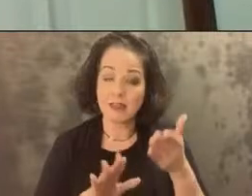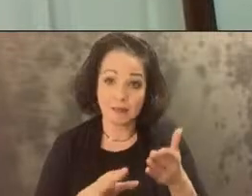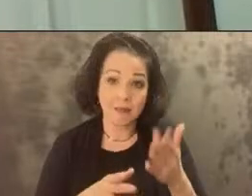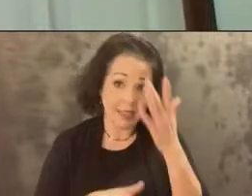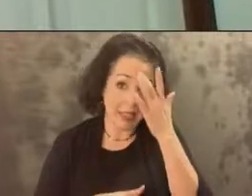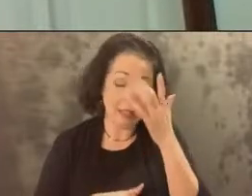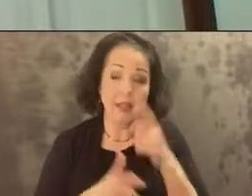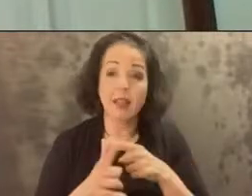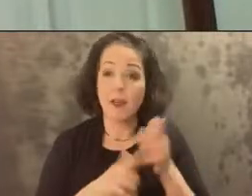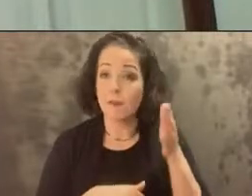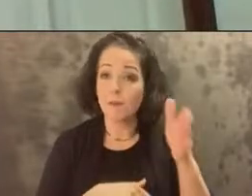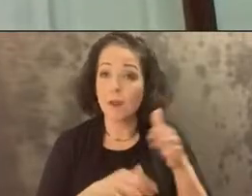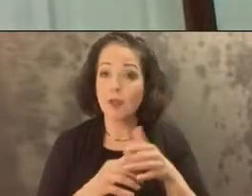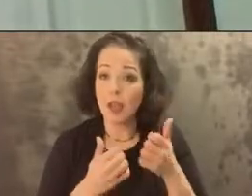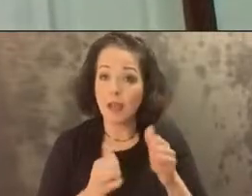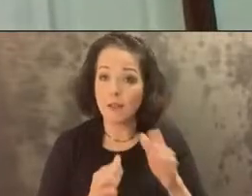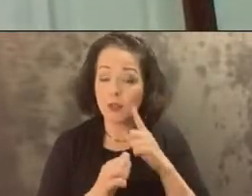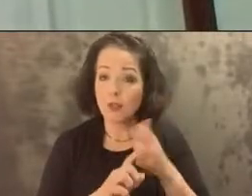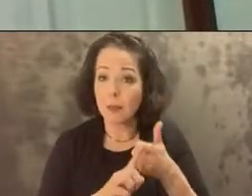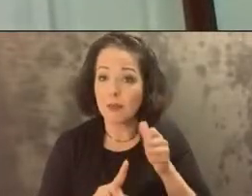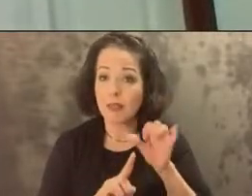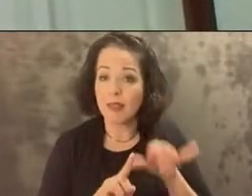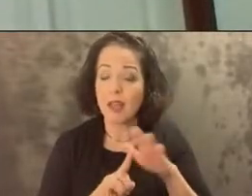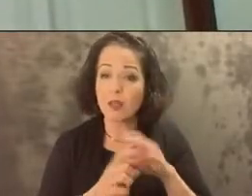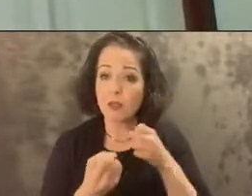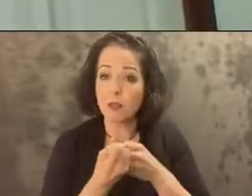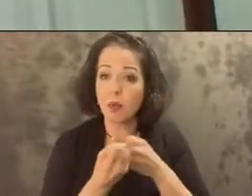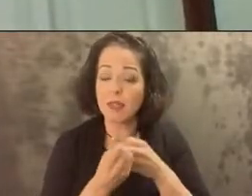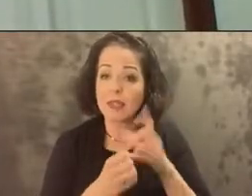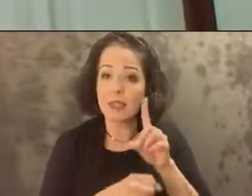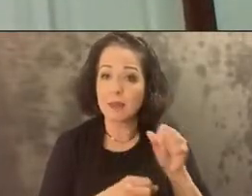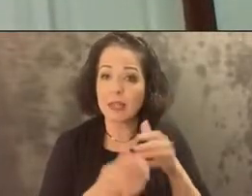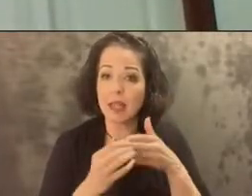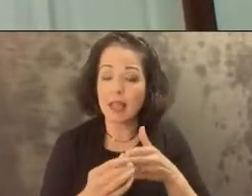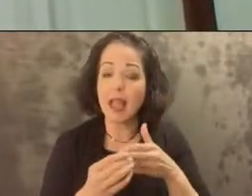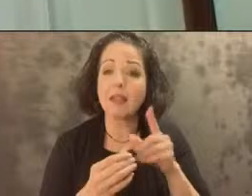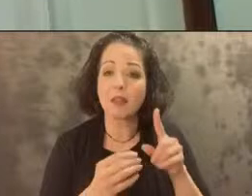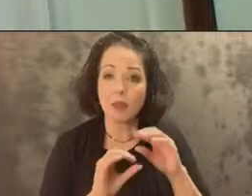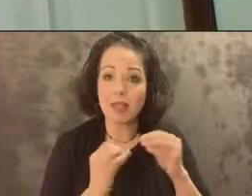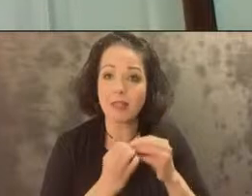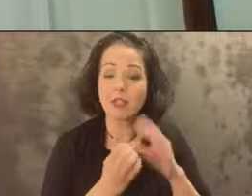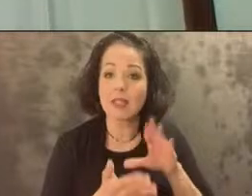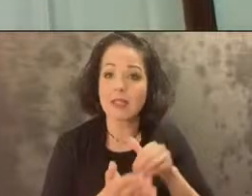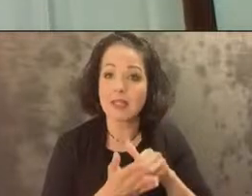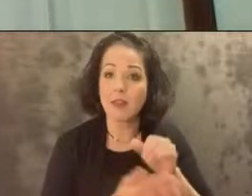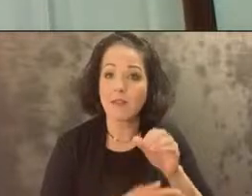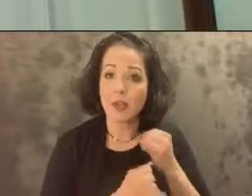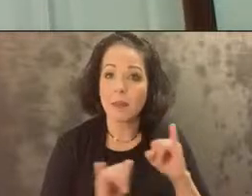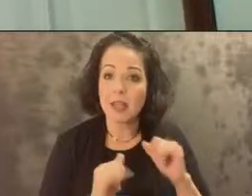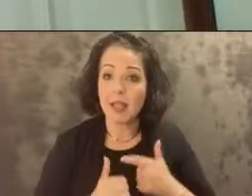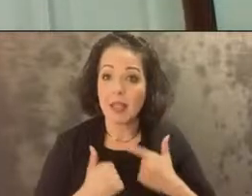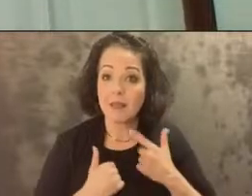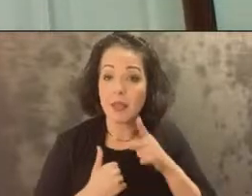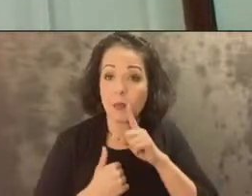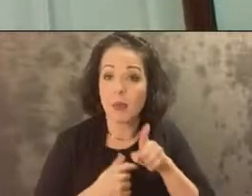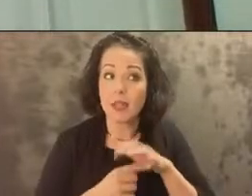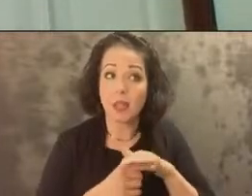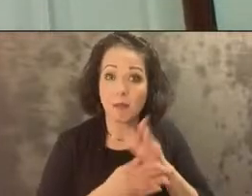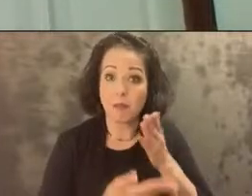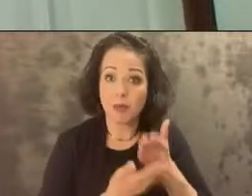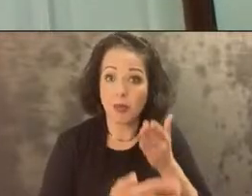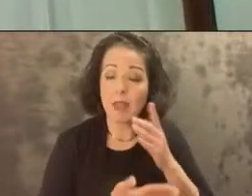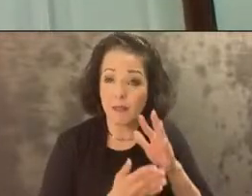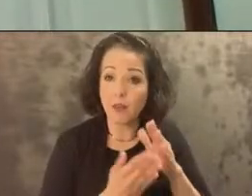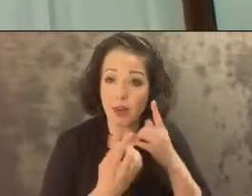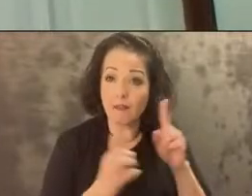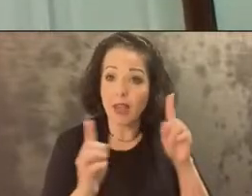future death must include support of disability-led organizations like Centers for Independent Living, who have proven and effective strategies for transitioning